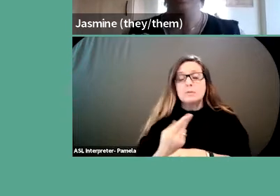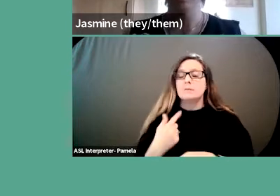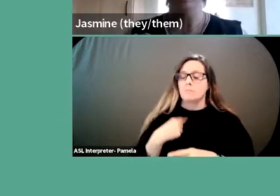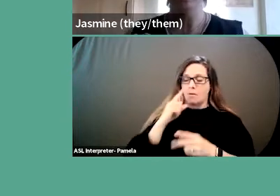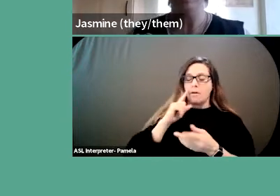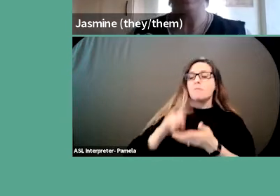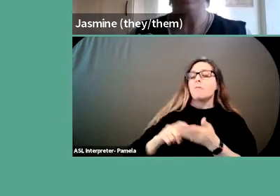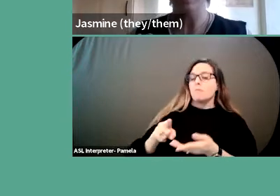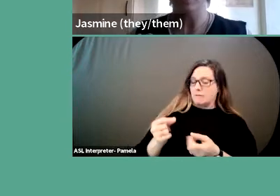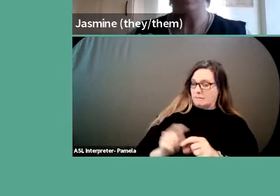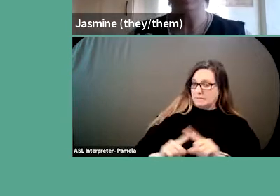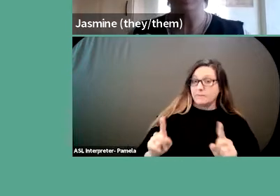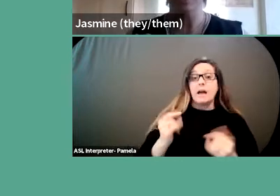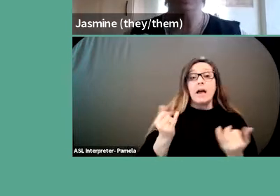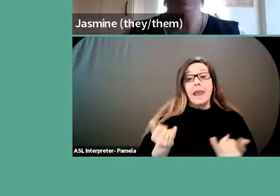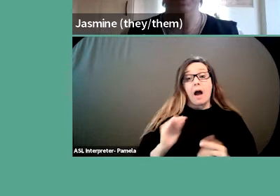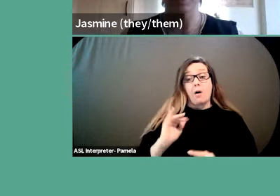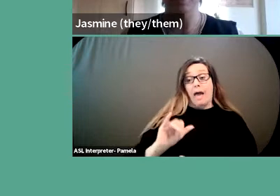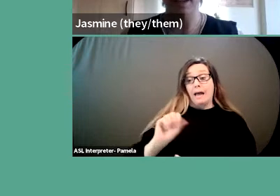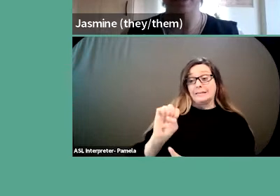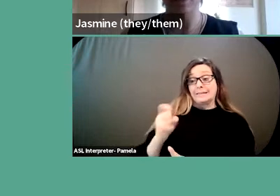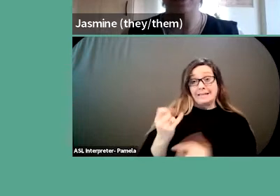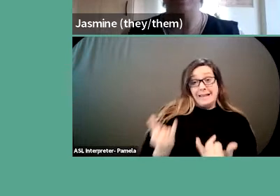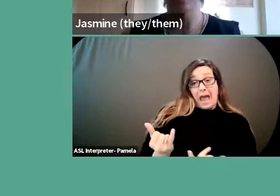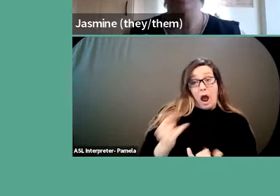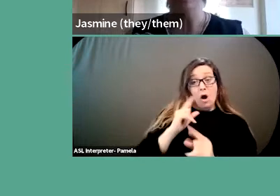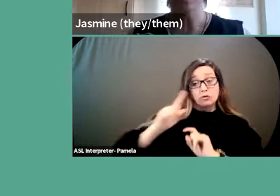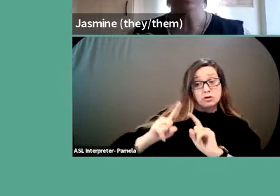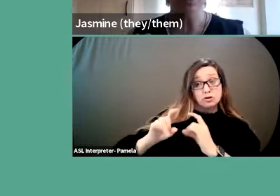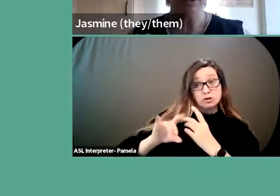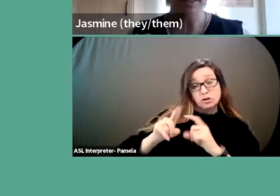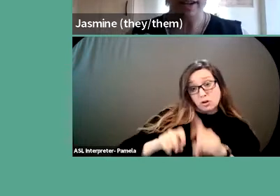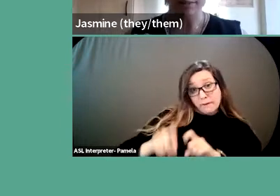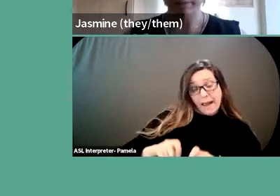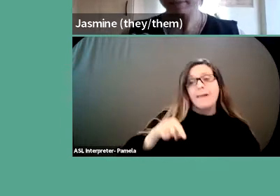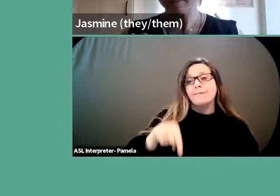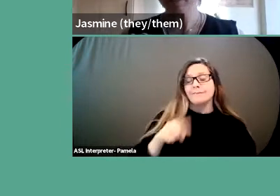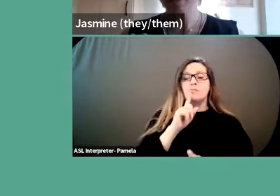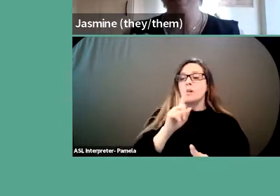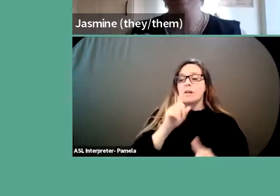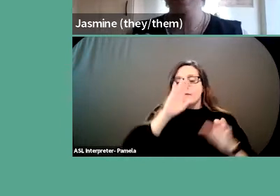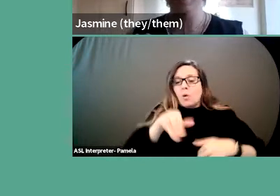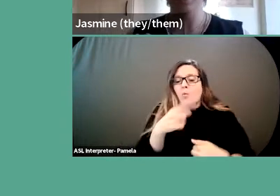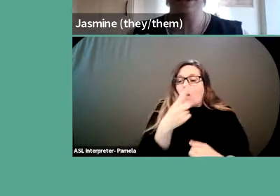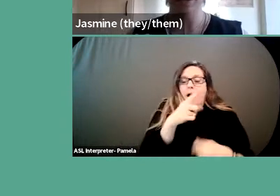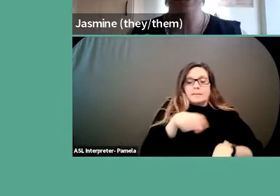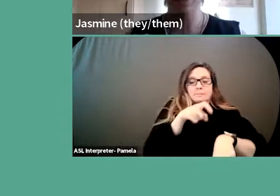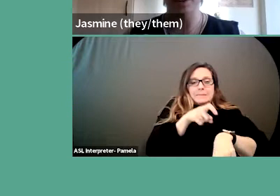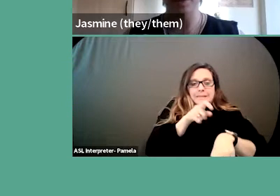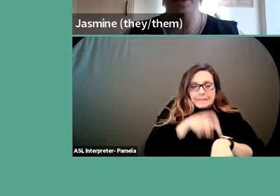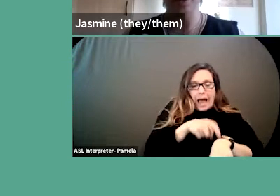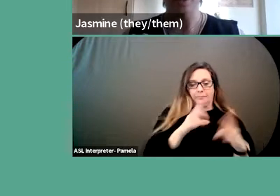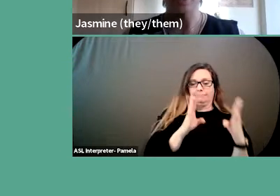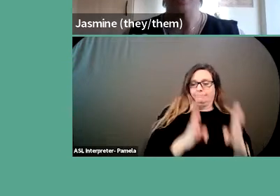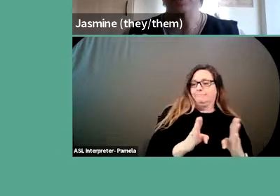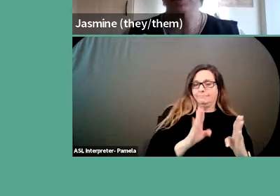Another thing is that the Sex Now survey only captures participants' answers at a single point in time. And this means that we can't really